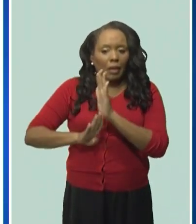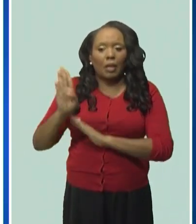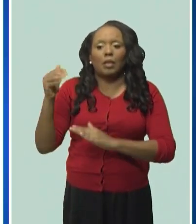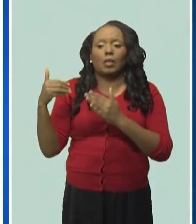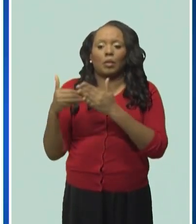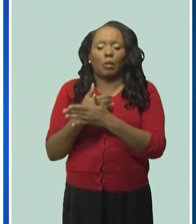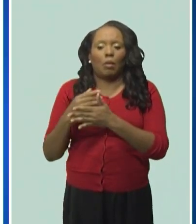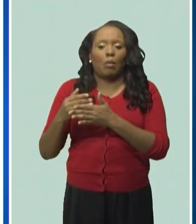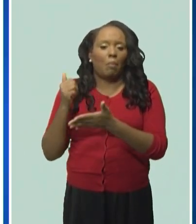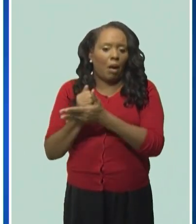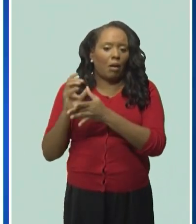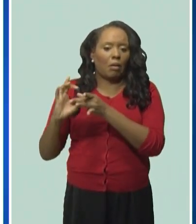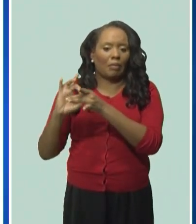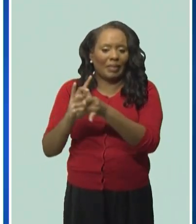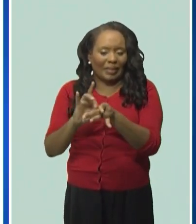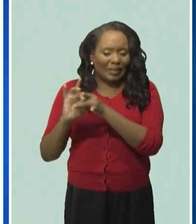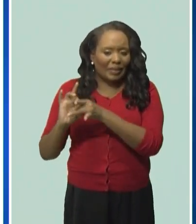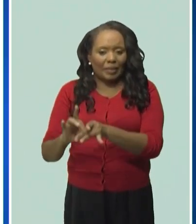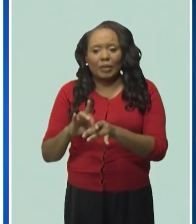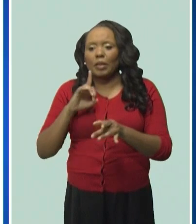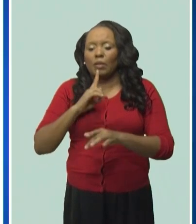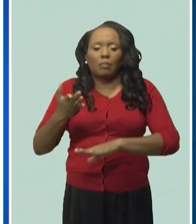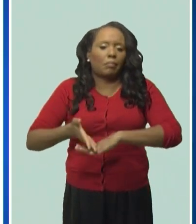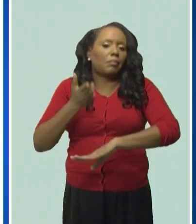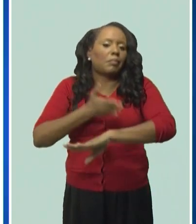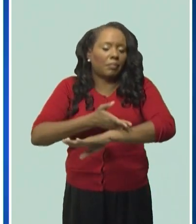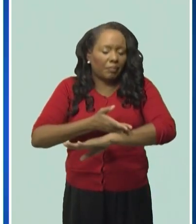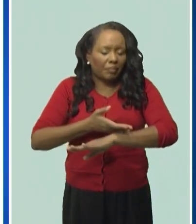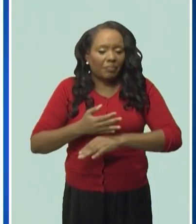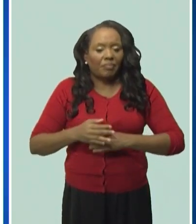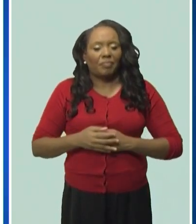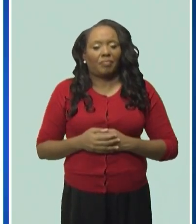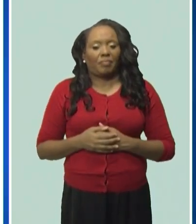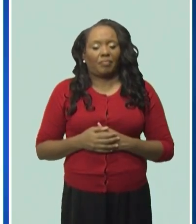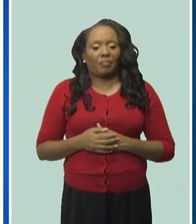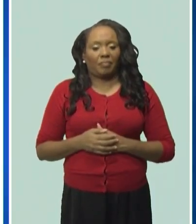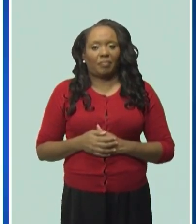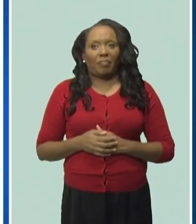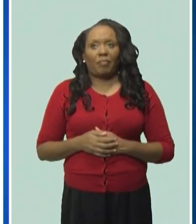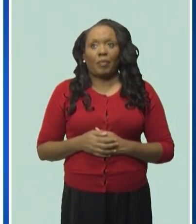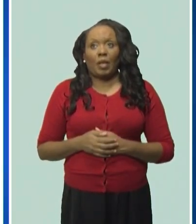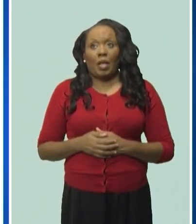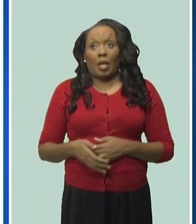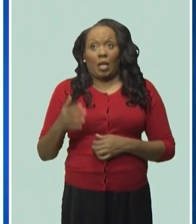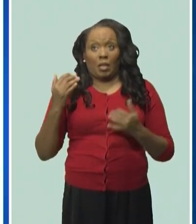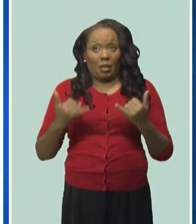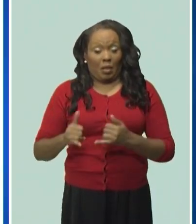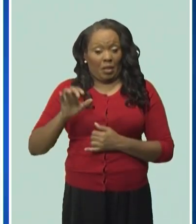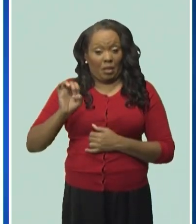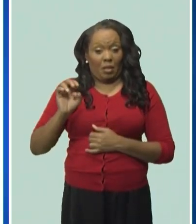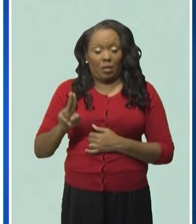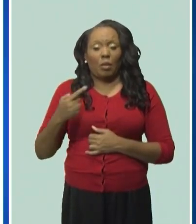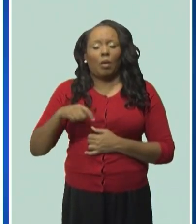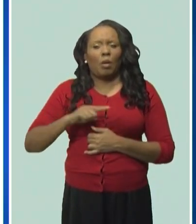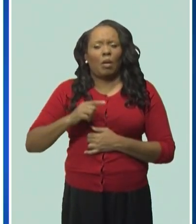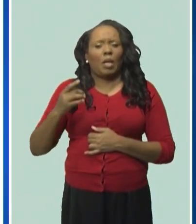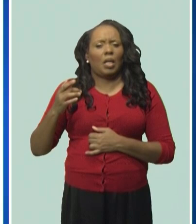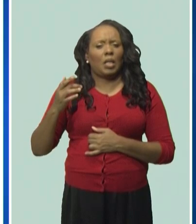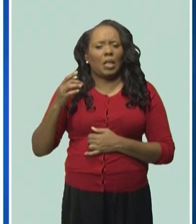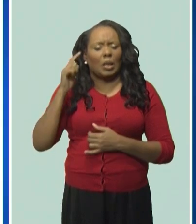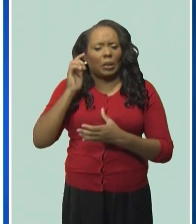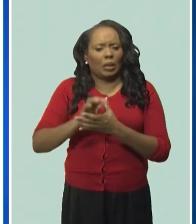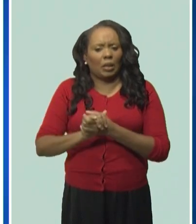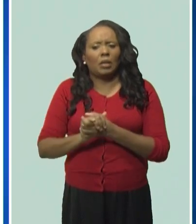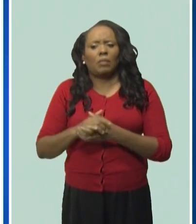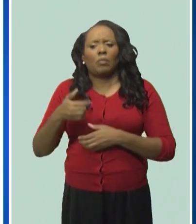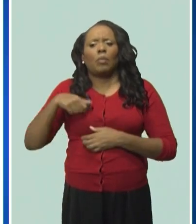banking relationships has been significantly enhanced. And with the EU to go, we anticipate that when we cross that hurdle, we'll